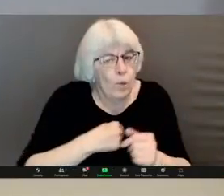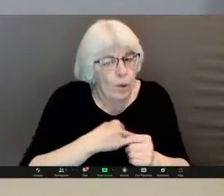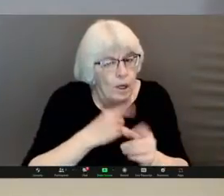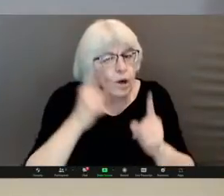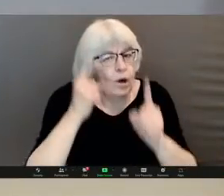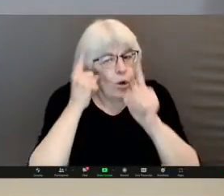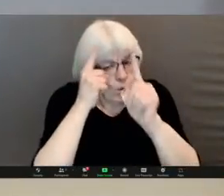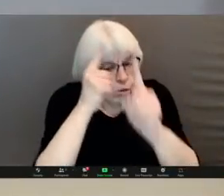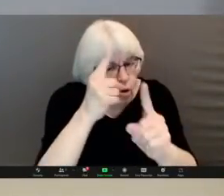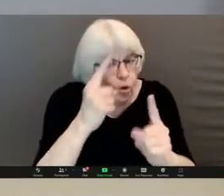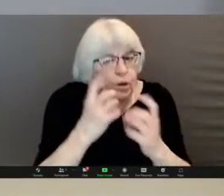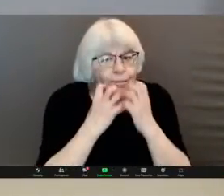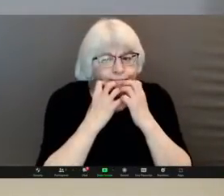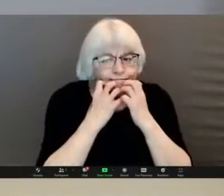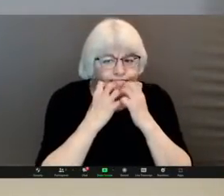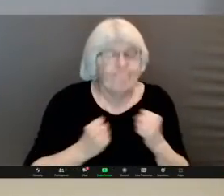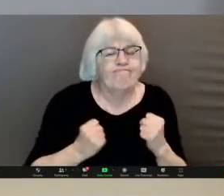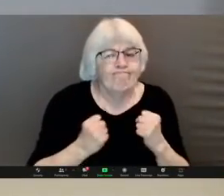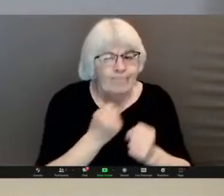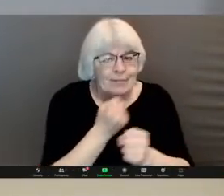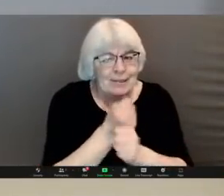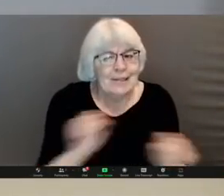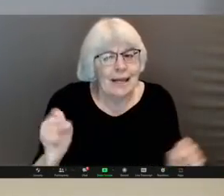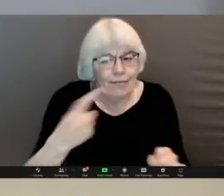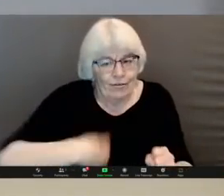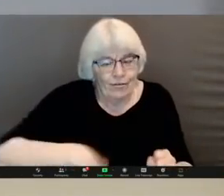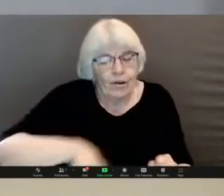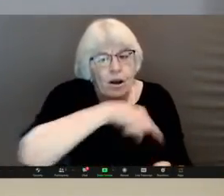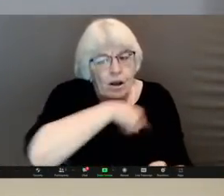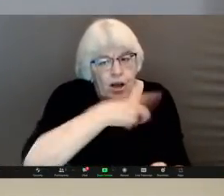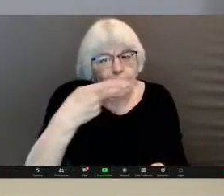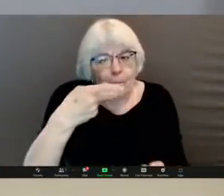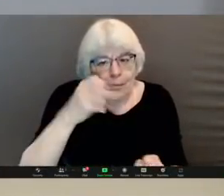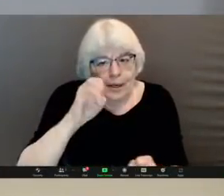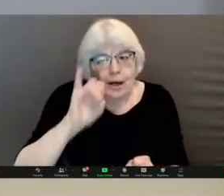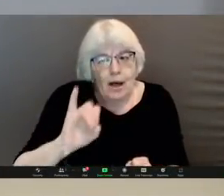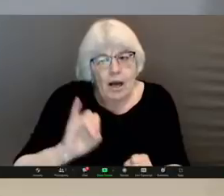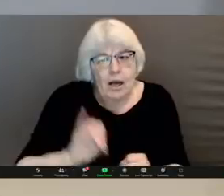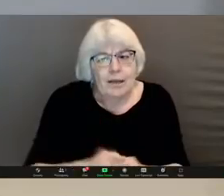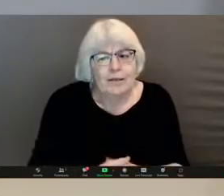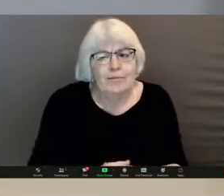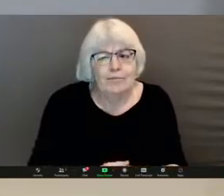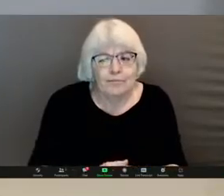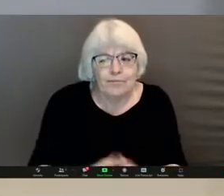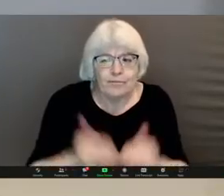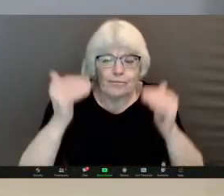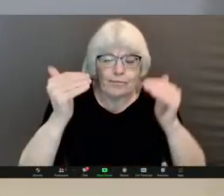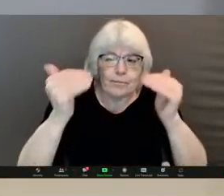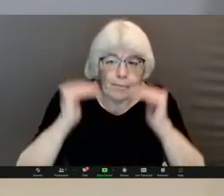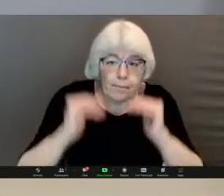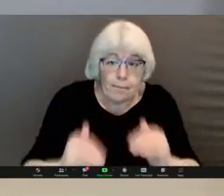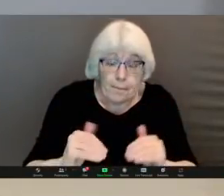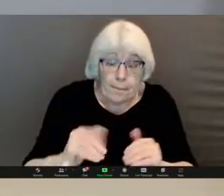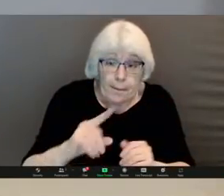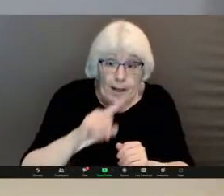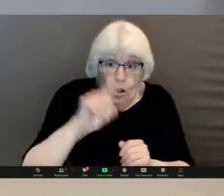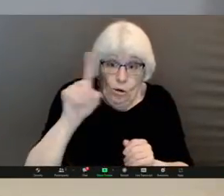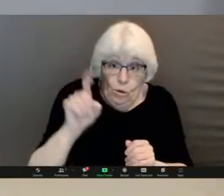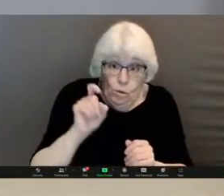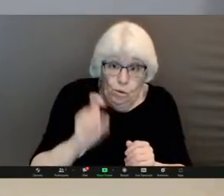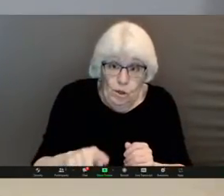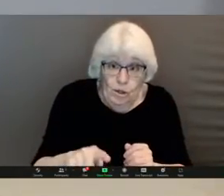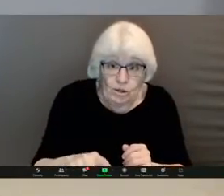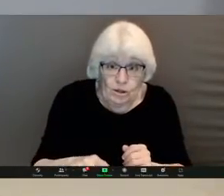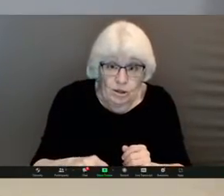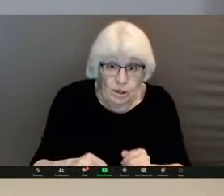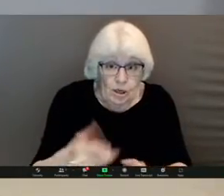Question. So the passport, vaccine passport may replace border controls? I'm not